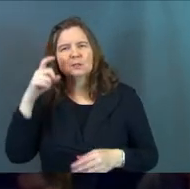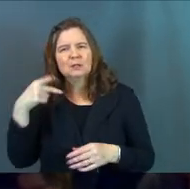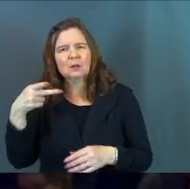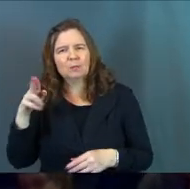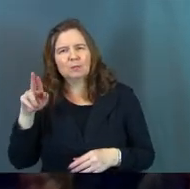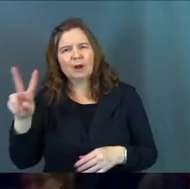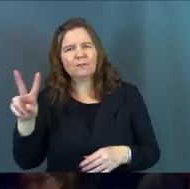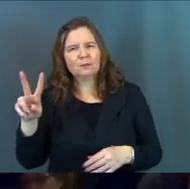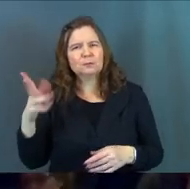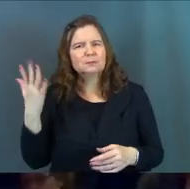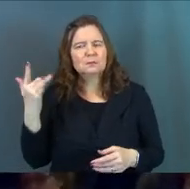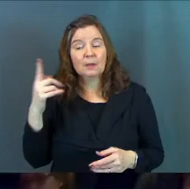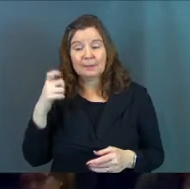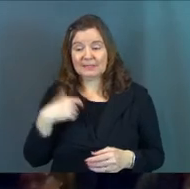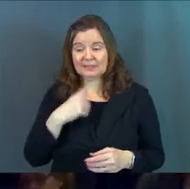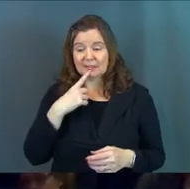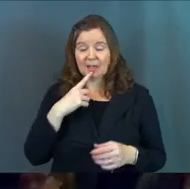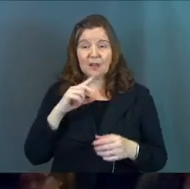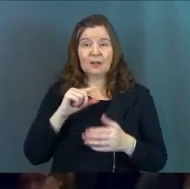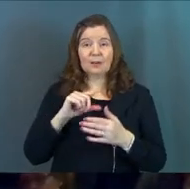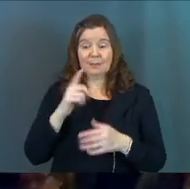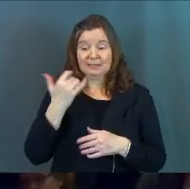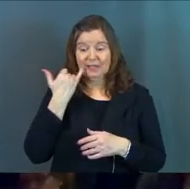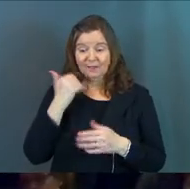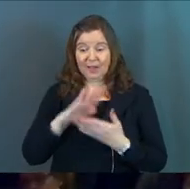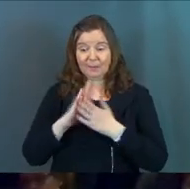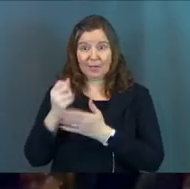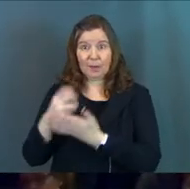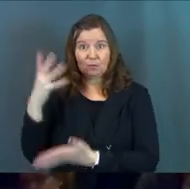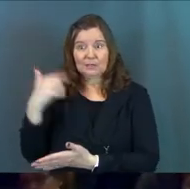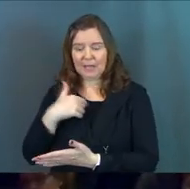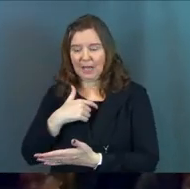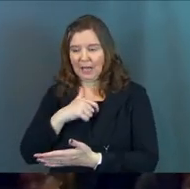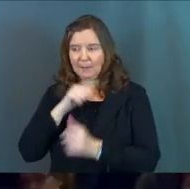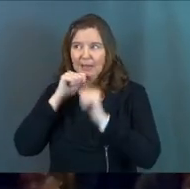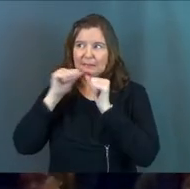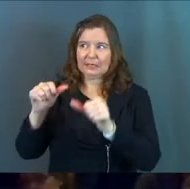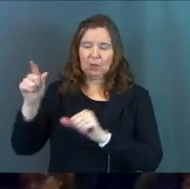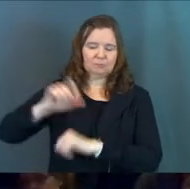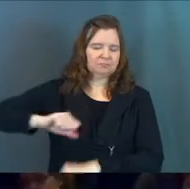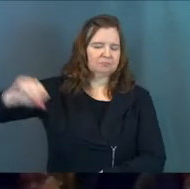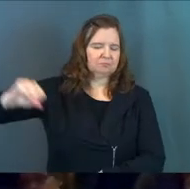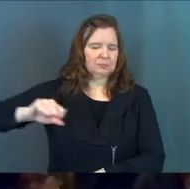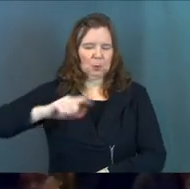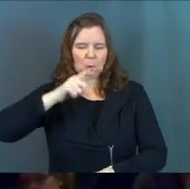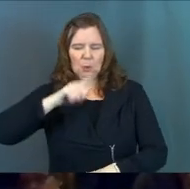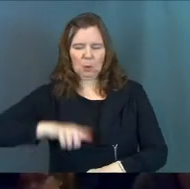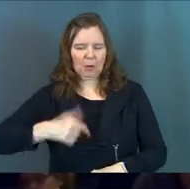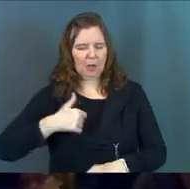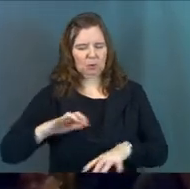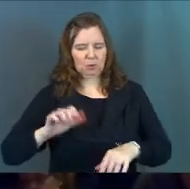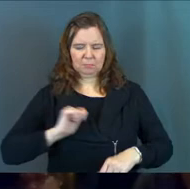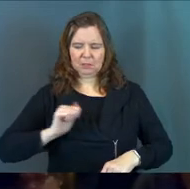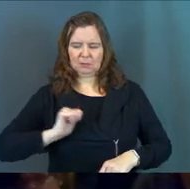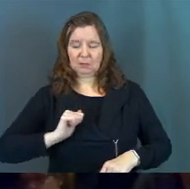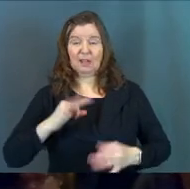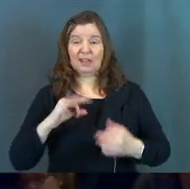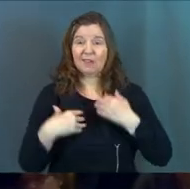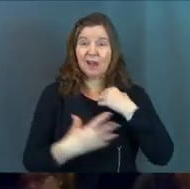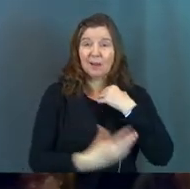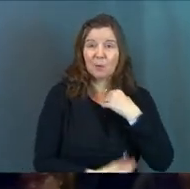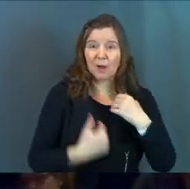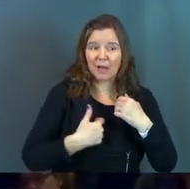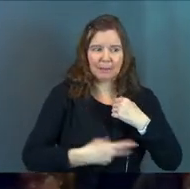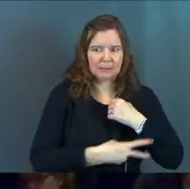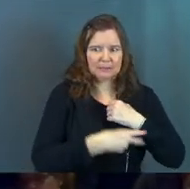of Proverbs? Because he says, verse 9, for if I grow rich, I may deny you and say, who is the Lord? And if I am too poor, I